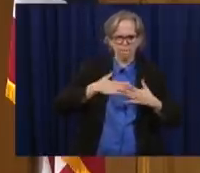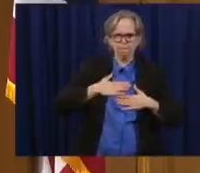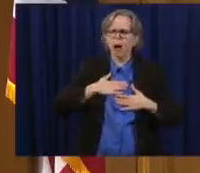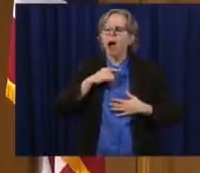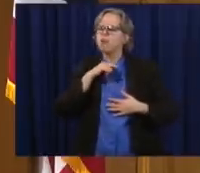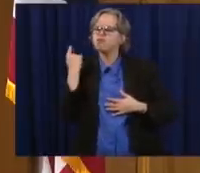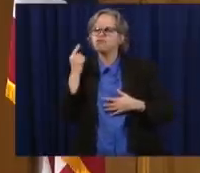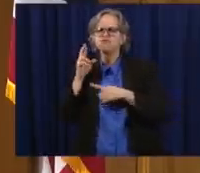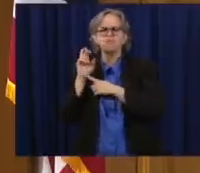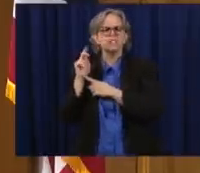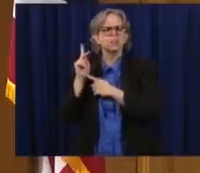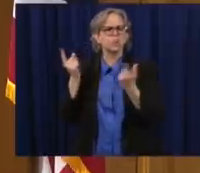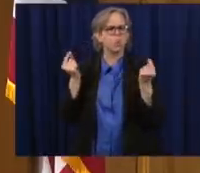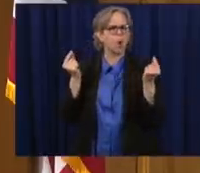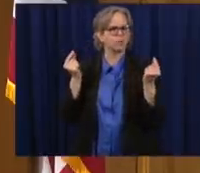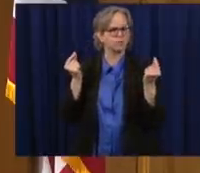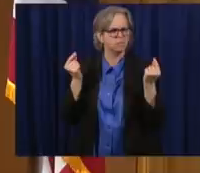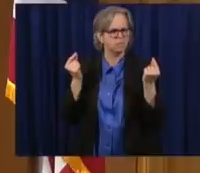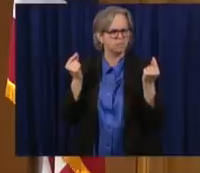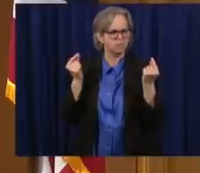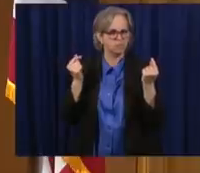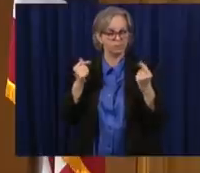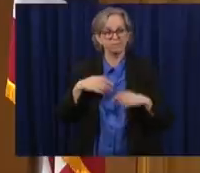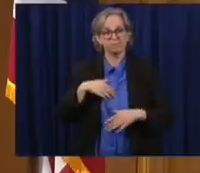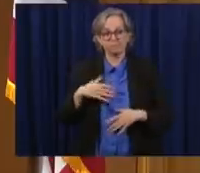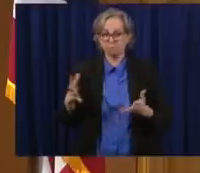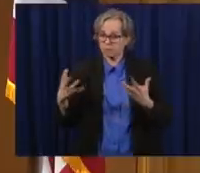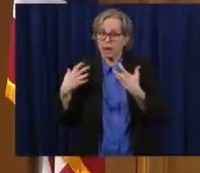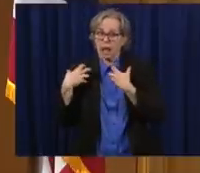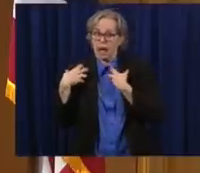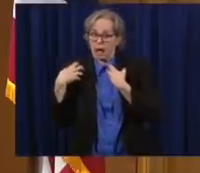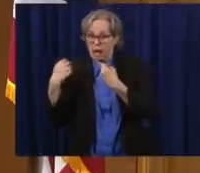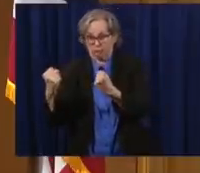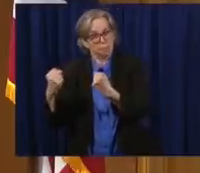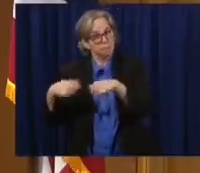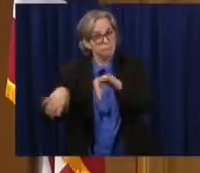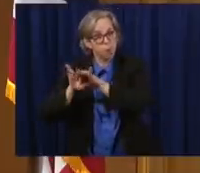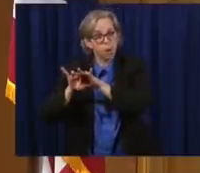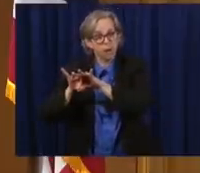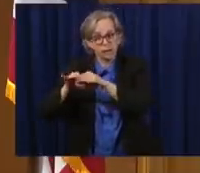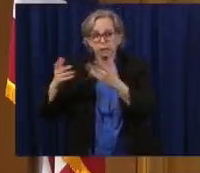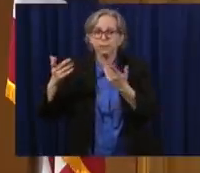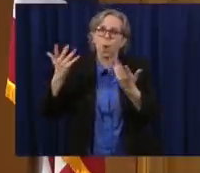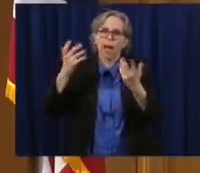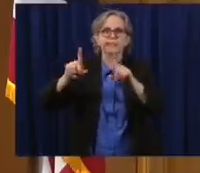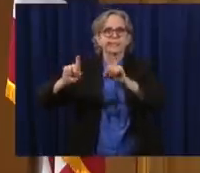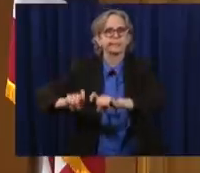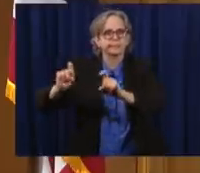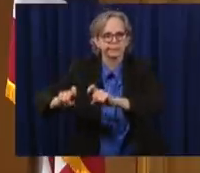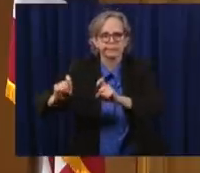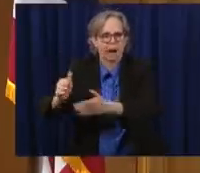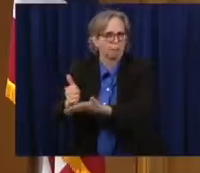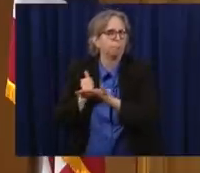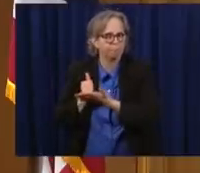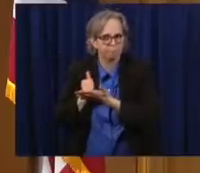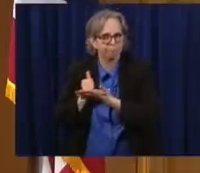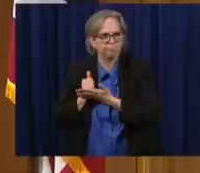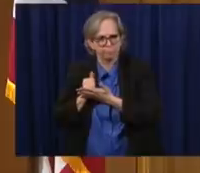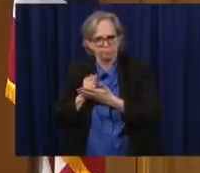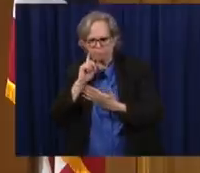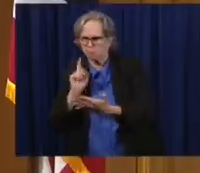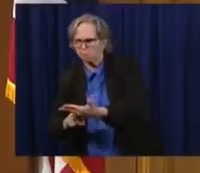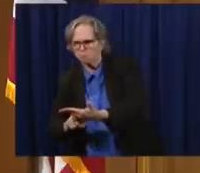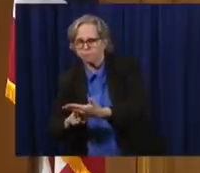is important. Testing. We're going to see testing that's going to evolve, but where people are going to be able